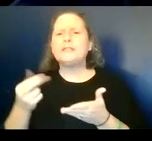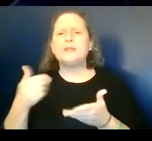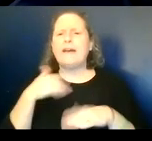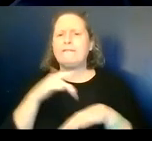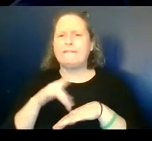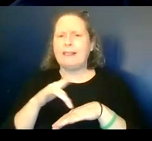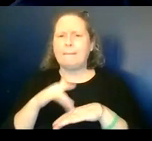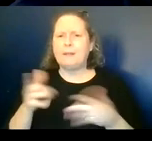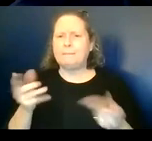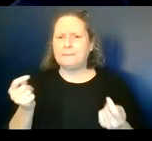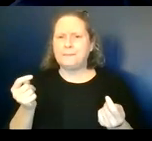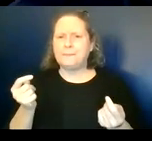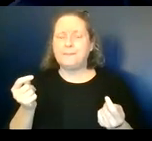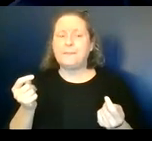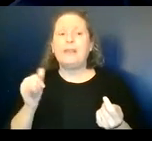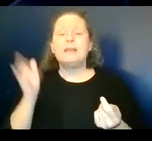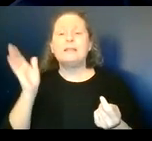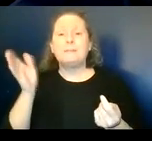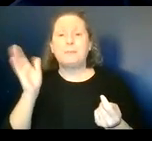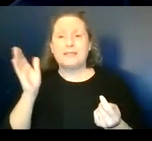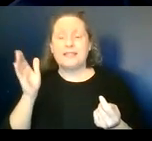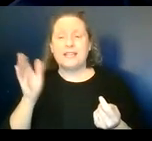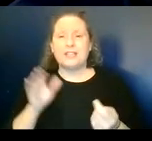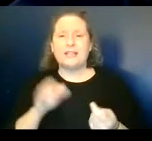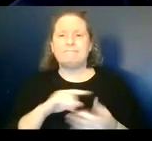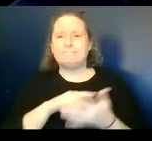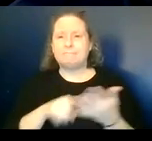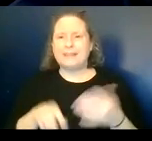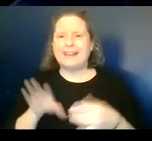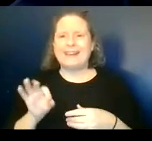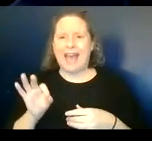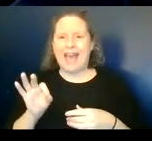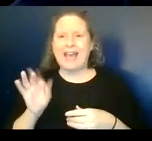This presentation series, this webinar series, is made possible by